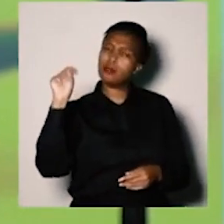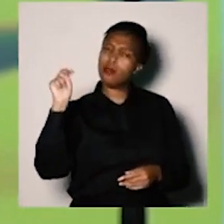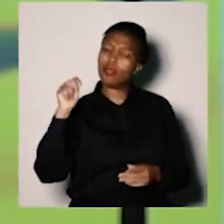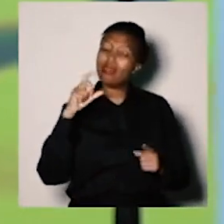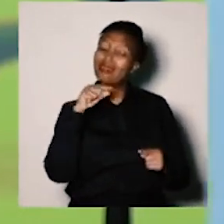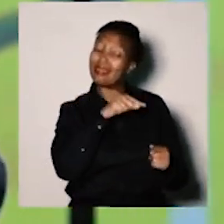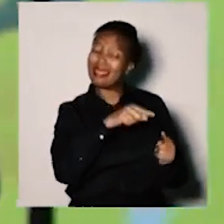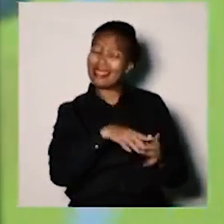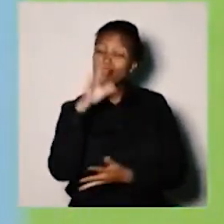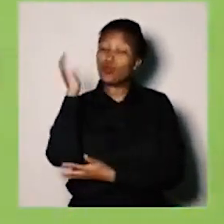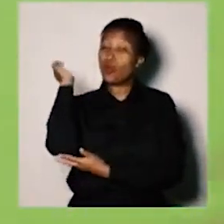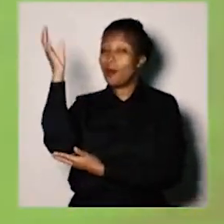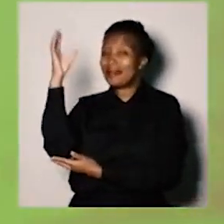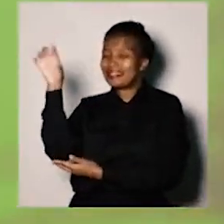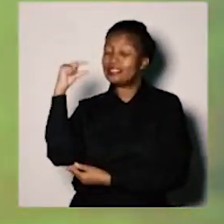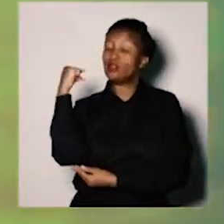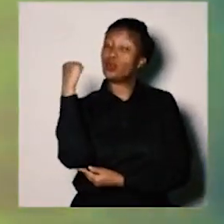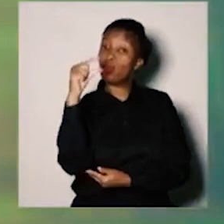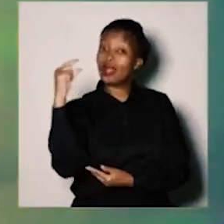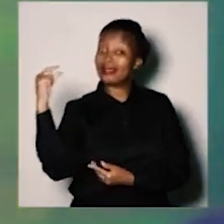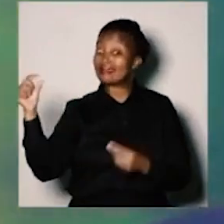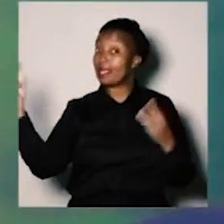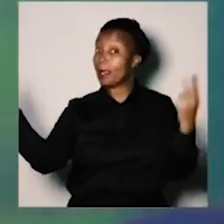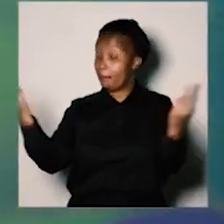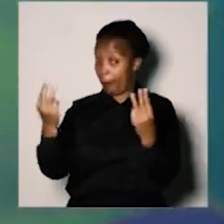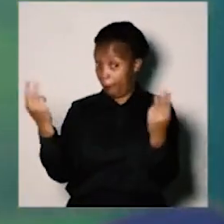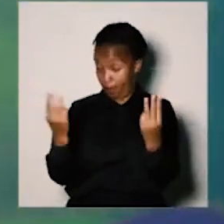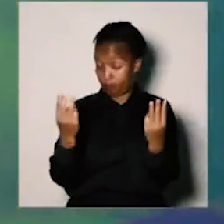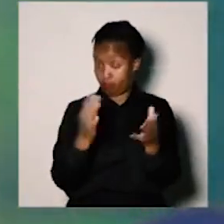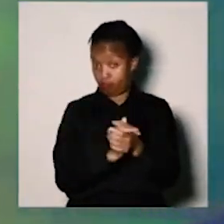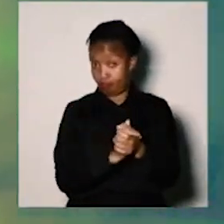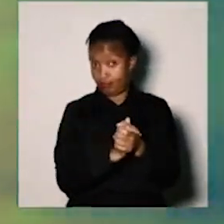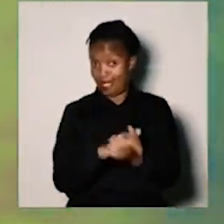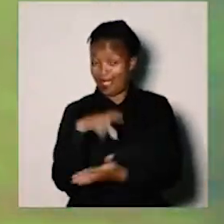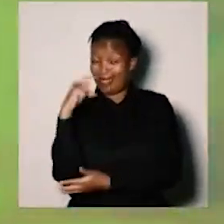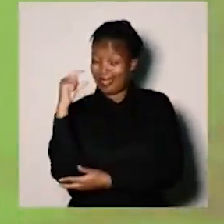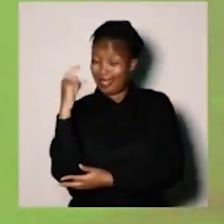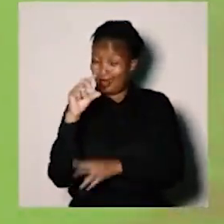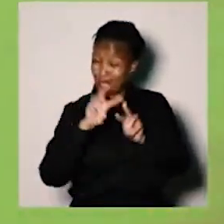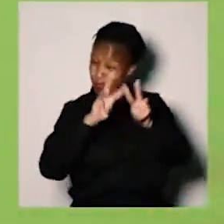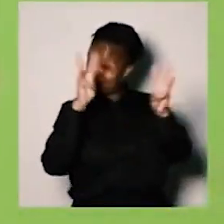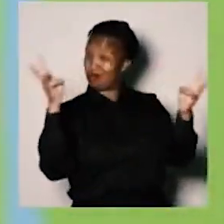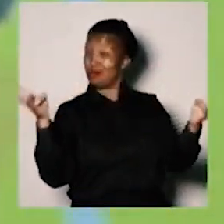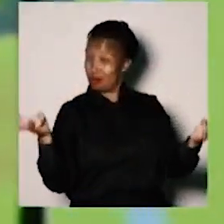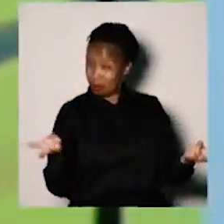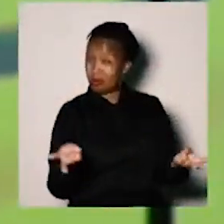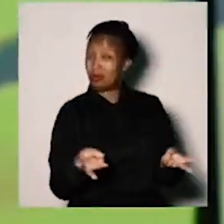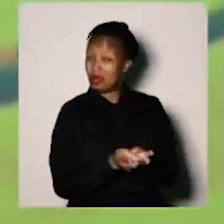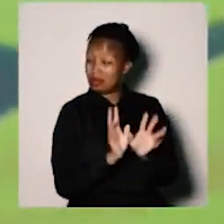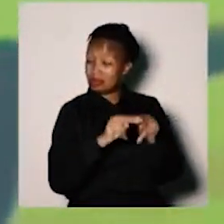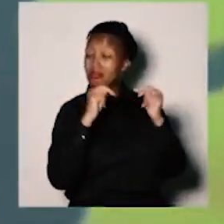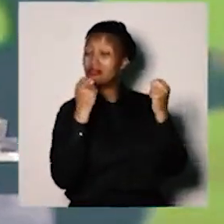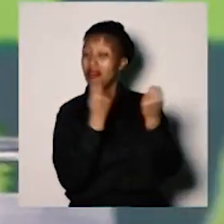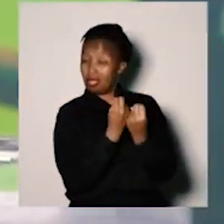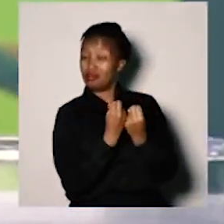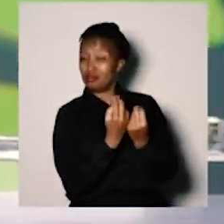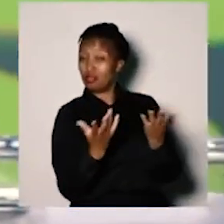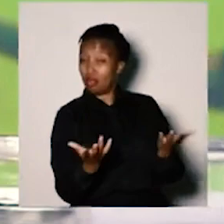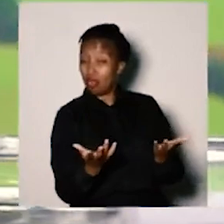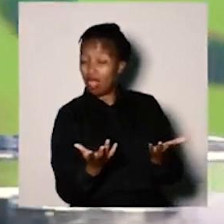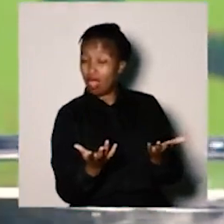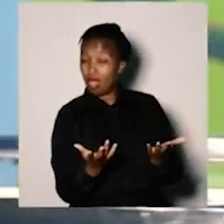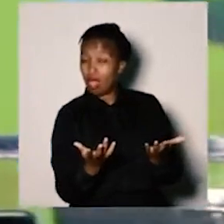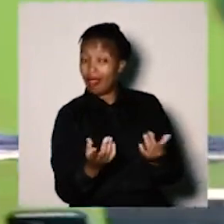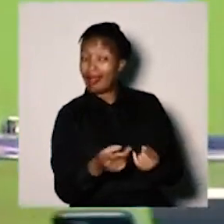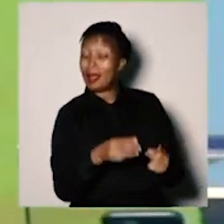ministering among a Greek-speaking people. In the Greek world and in the Greek nations of the world,